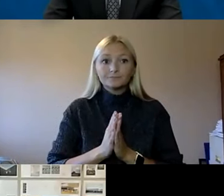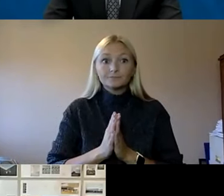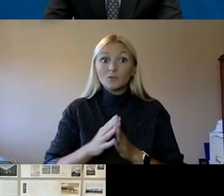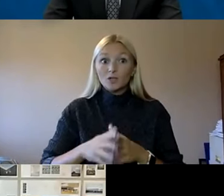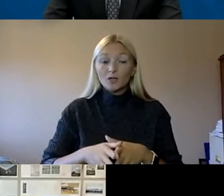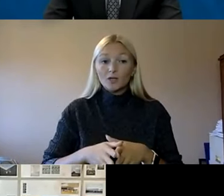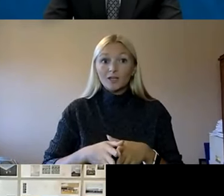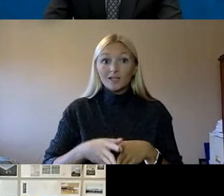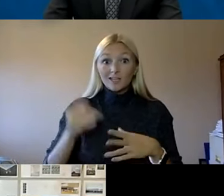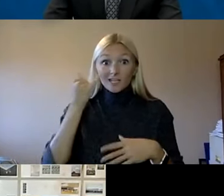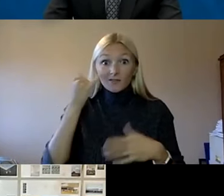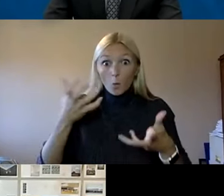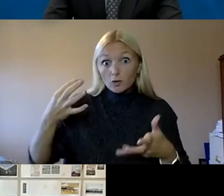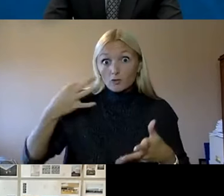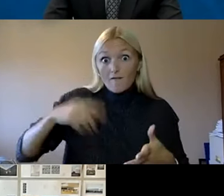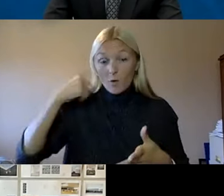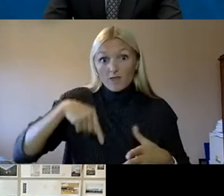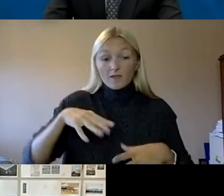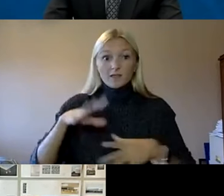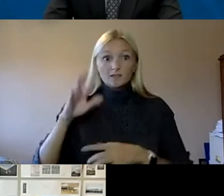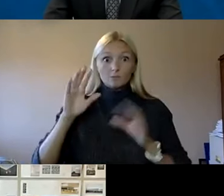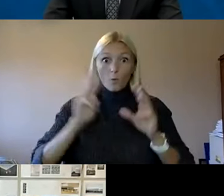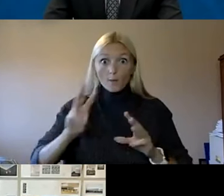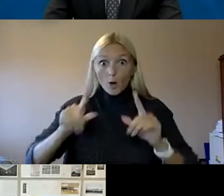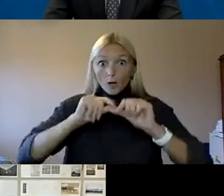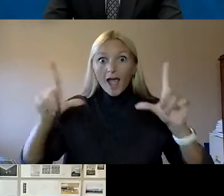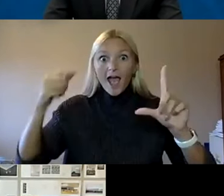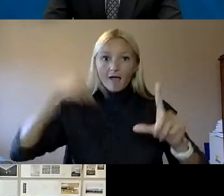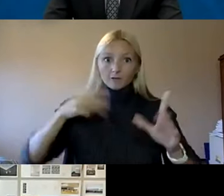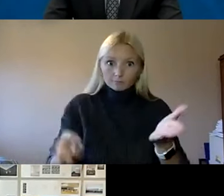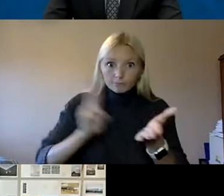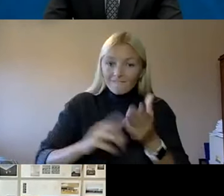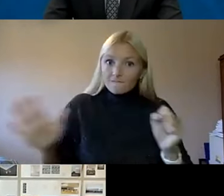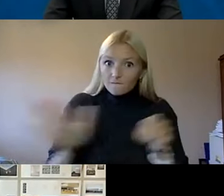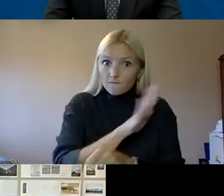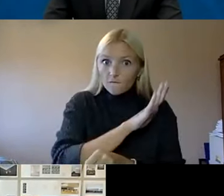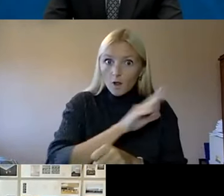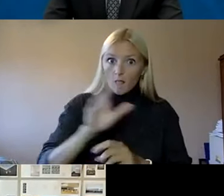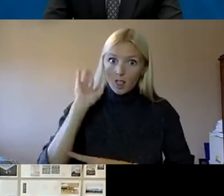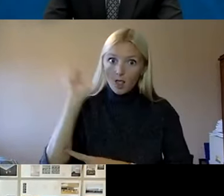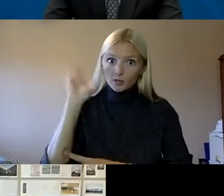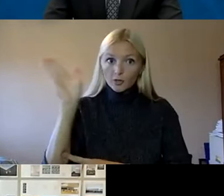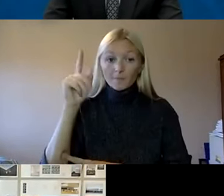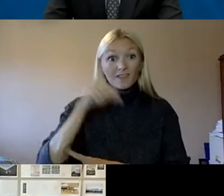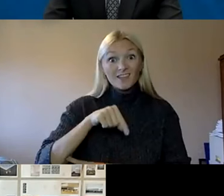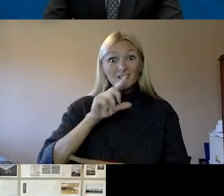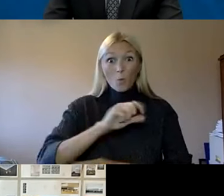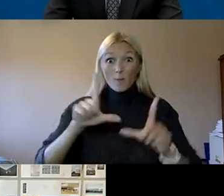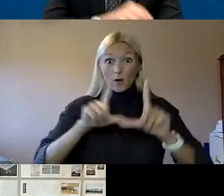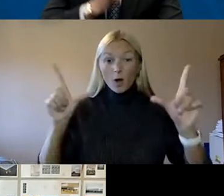architects, you need to be logging the entire session in order to get your credits. This webinar is approved